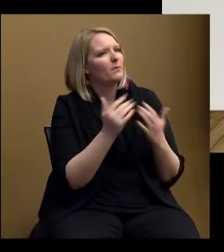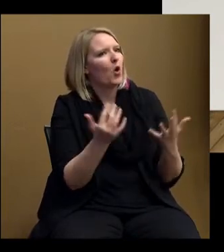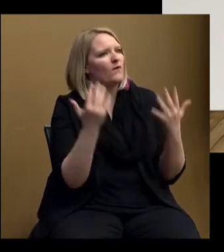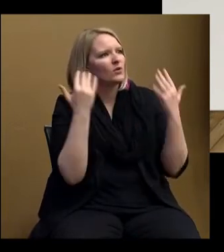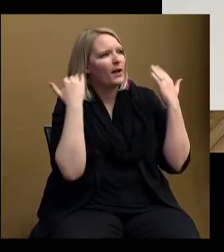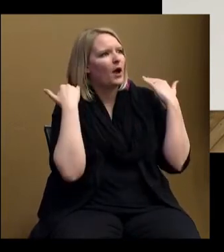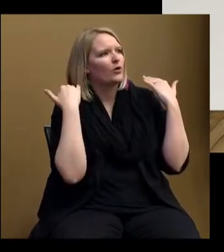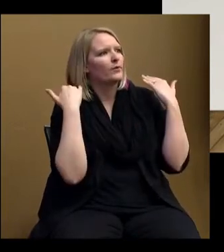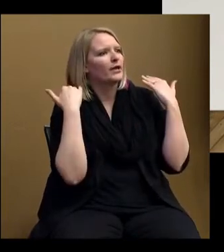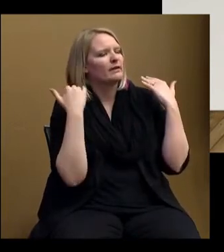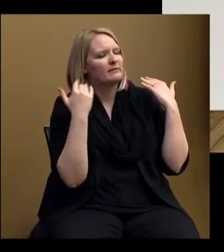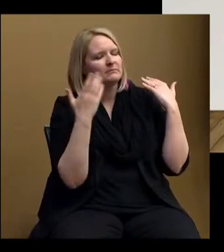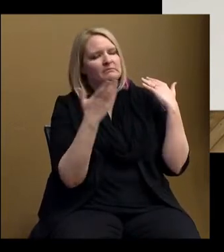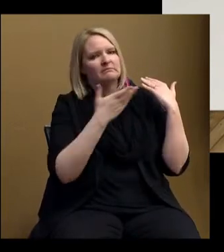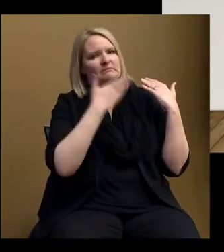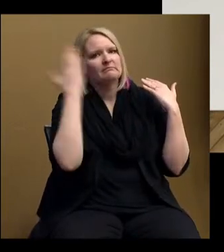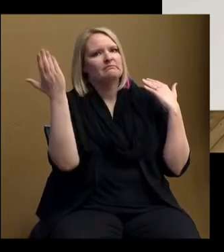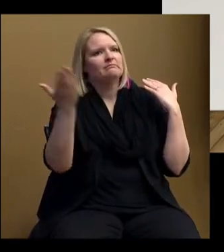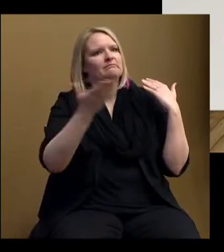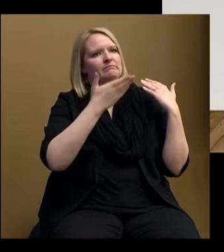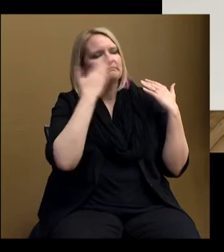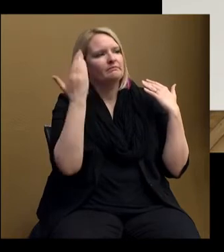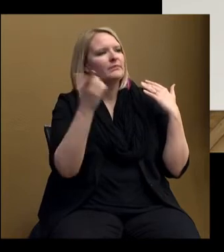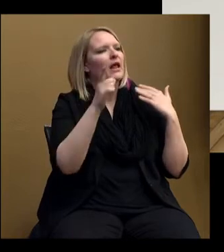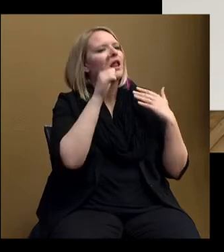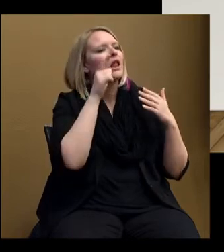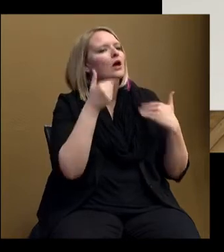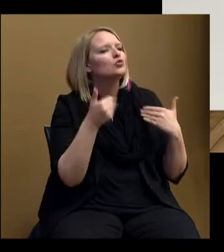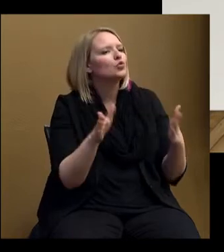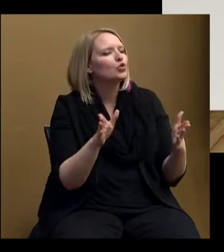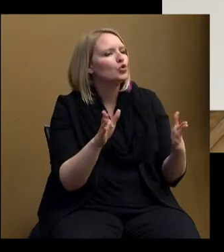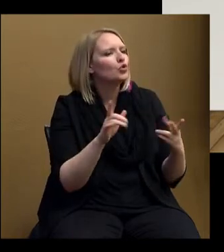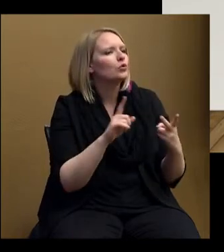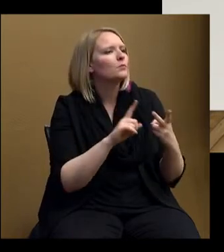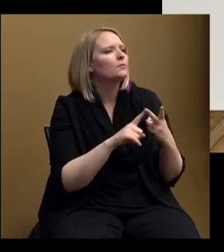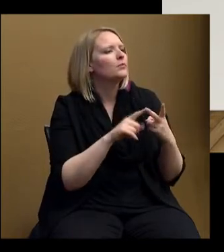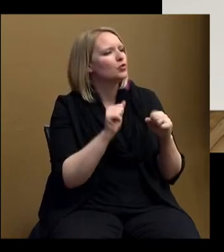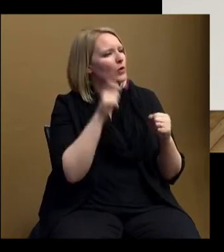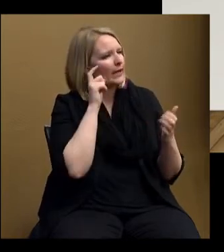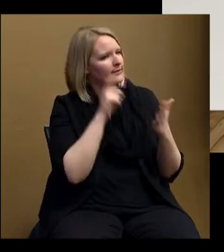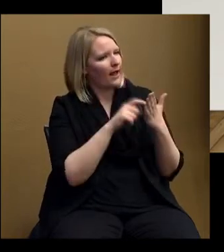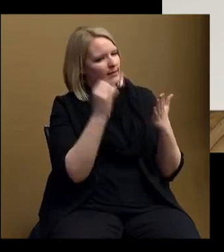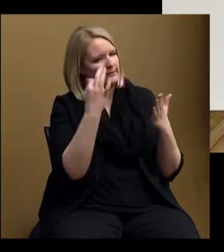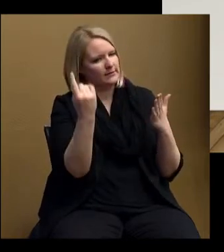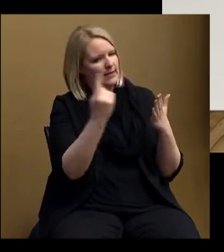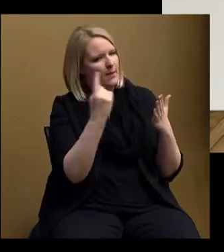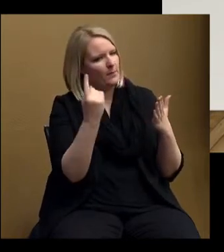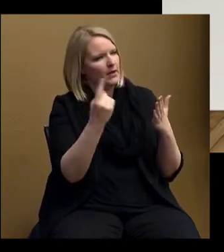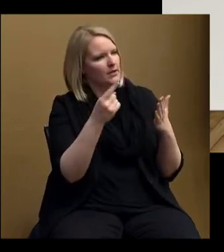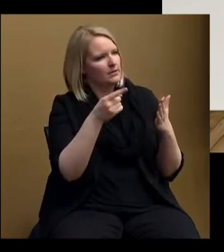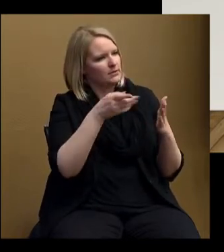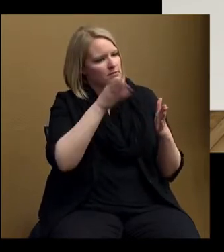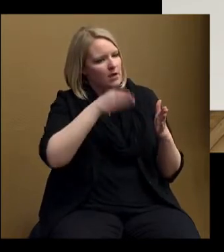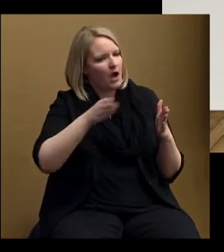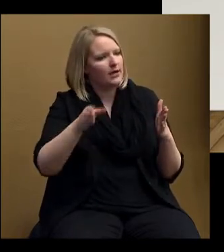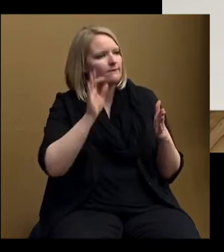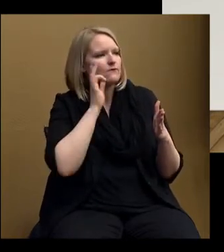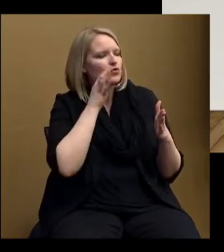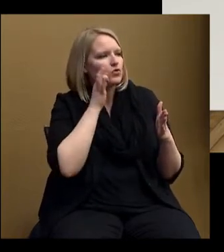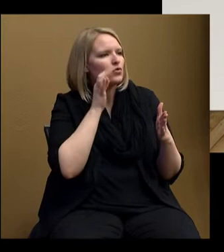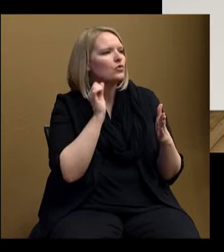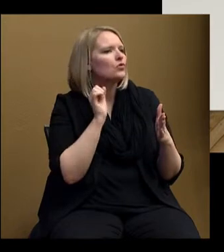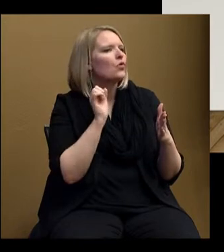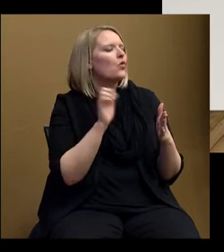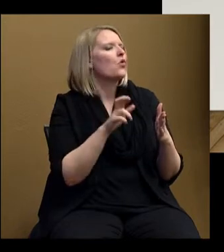overpowering. Smells, lunchrooms. You can tell when somebody's cutting a fruit, or like I can tell